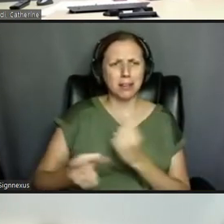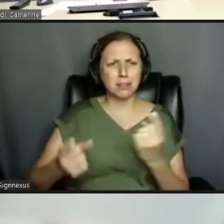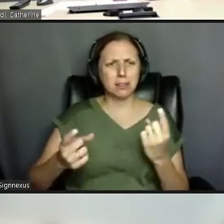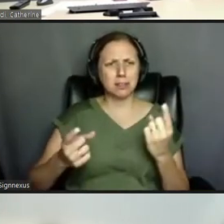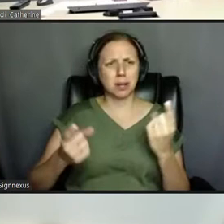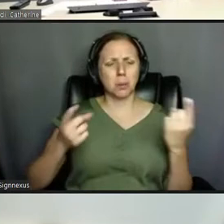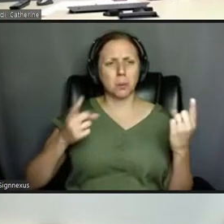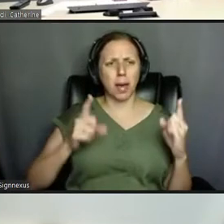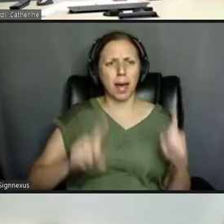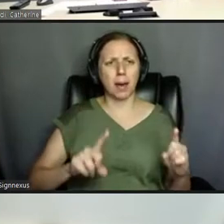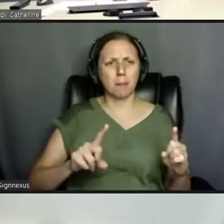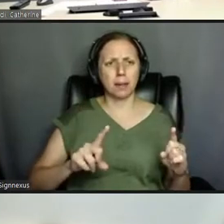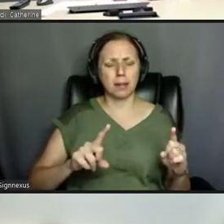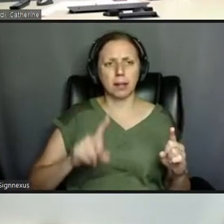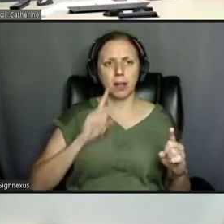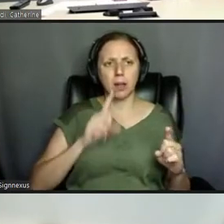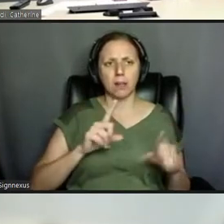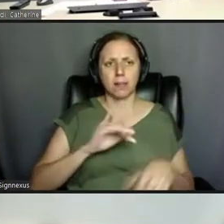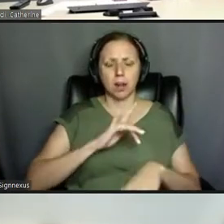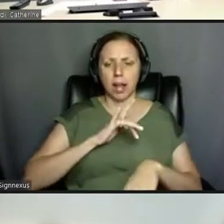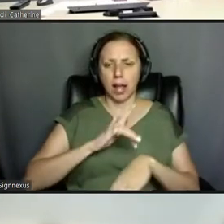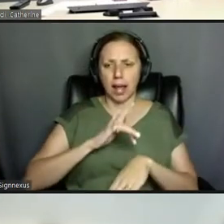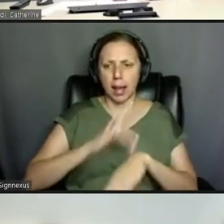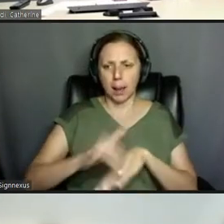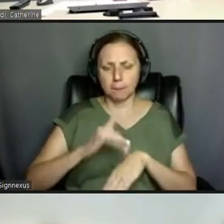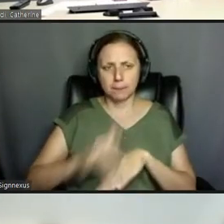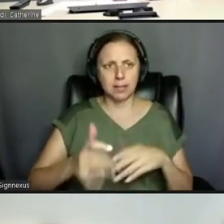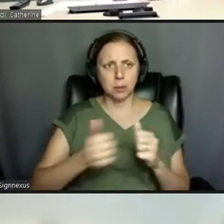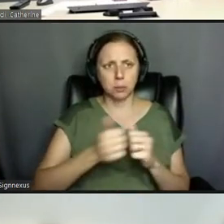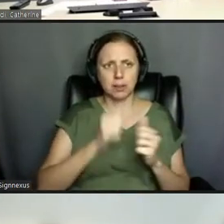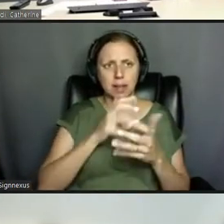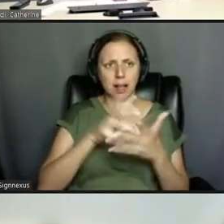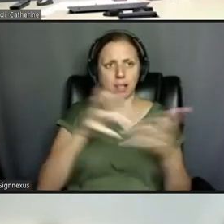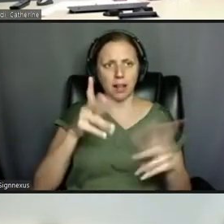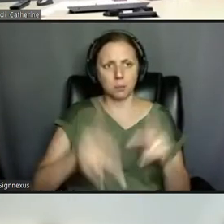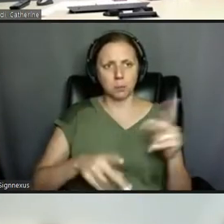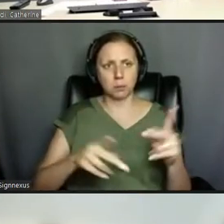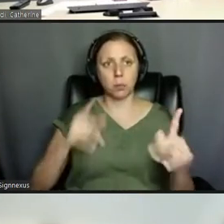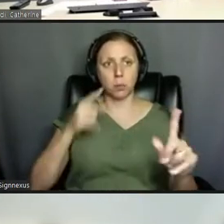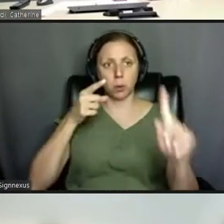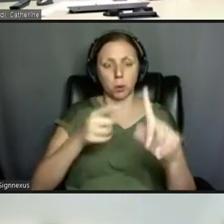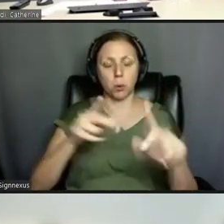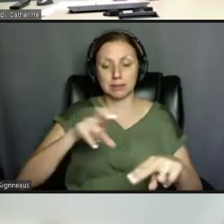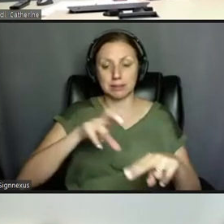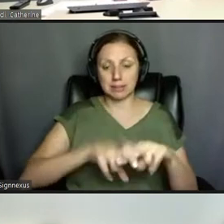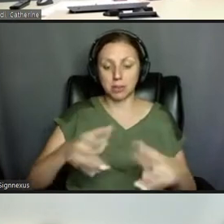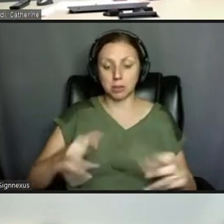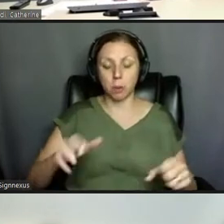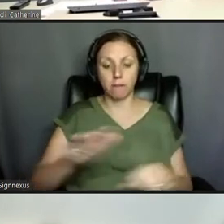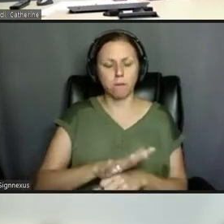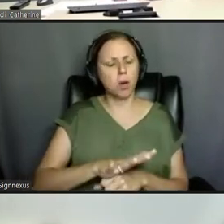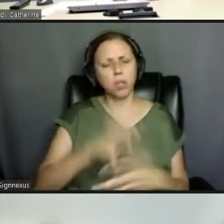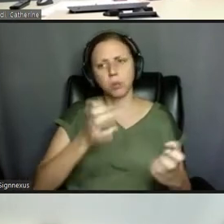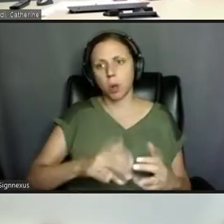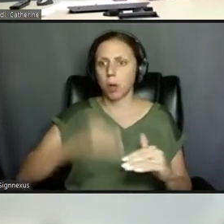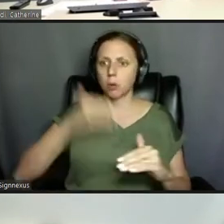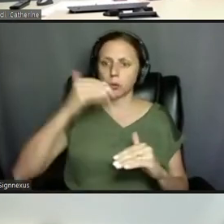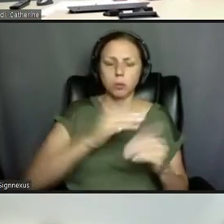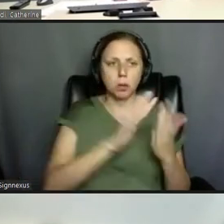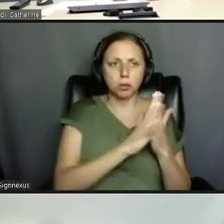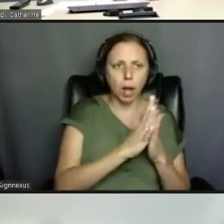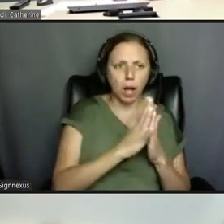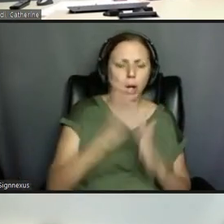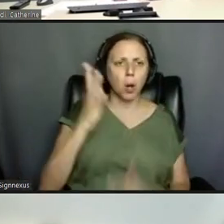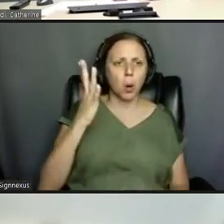with not a lot of people. So the goal is you want to fill the seats up and you want to keep it not too crowded. So like this, everyone